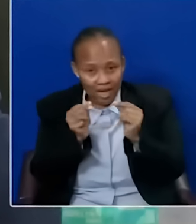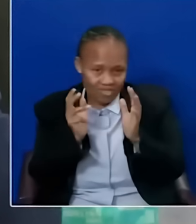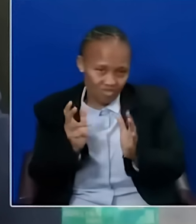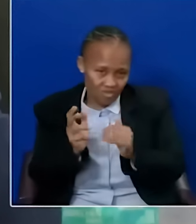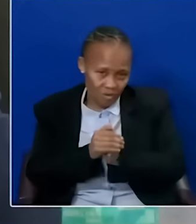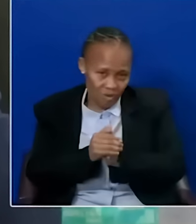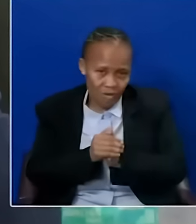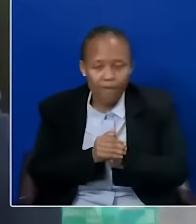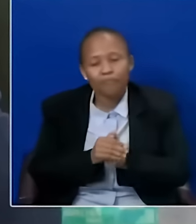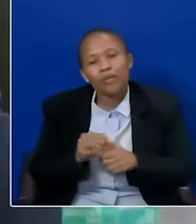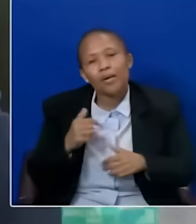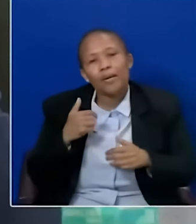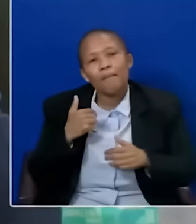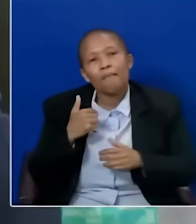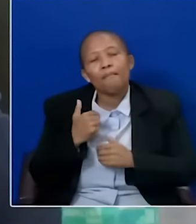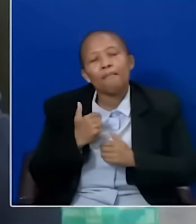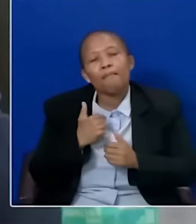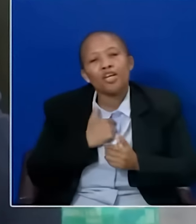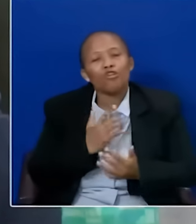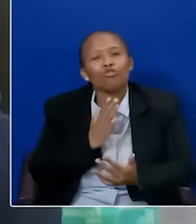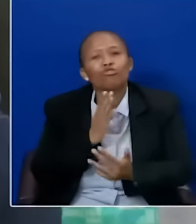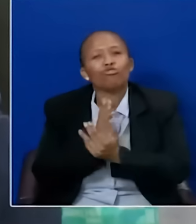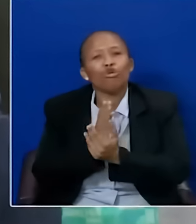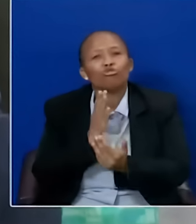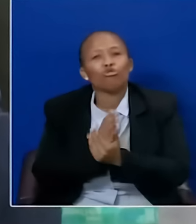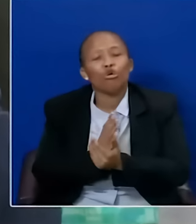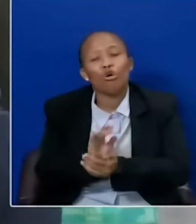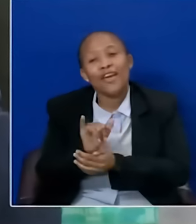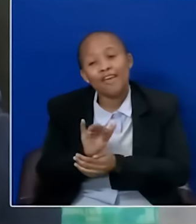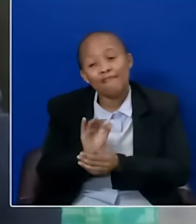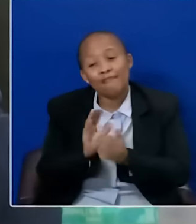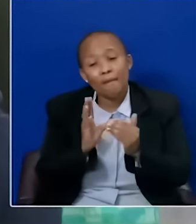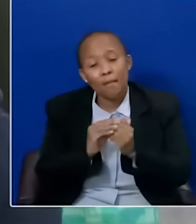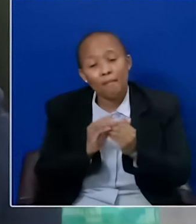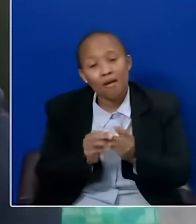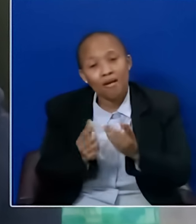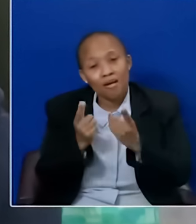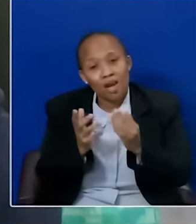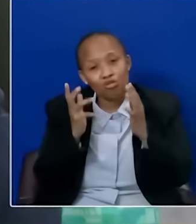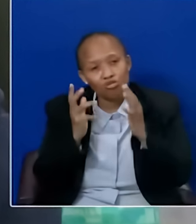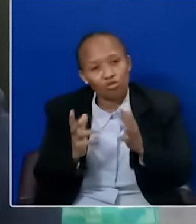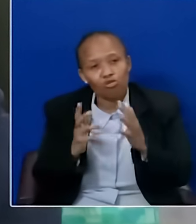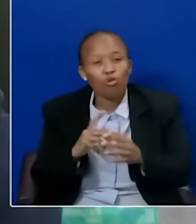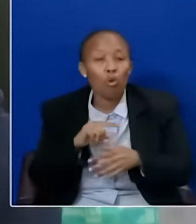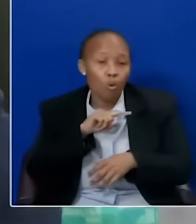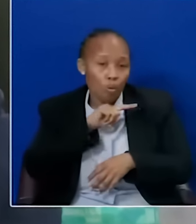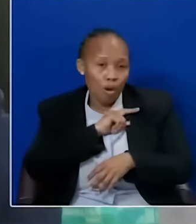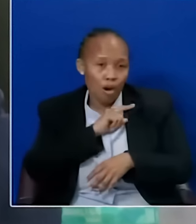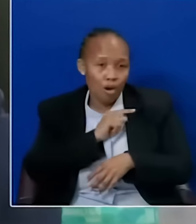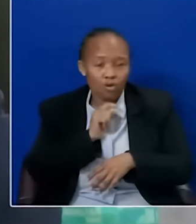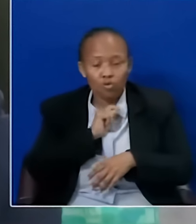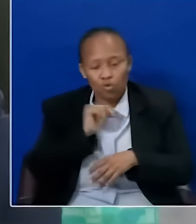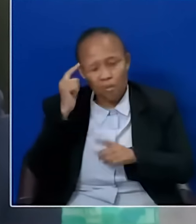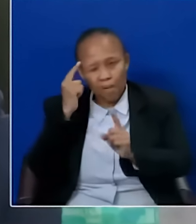sure if he did that with a mind to sabotage, his